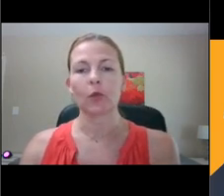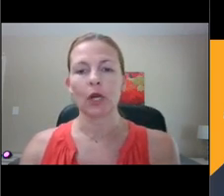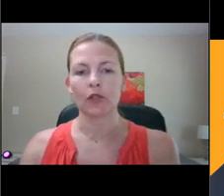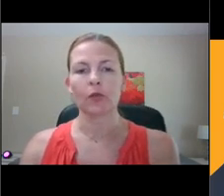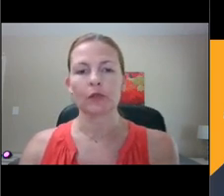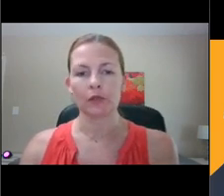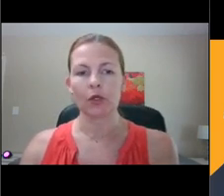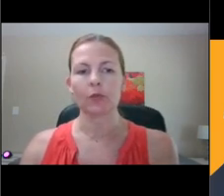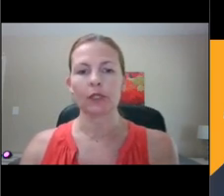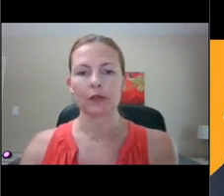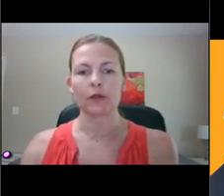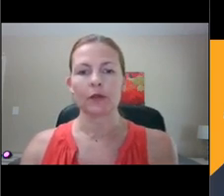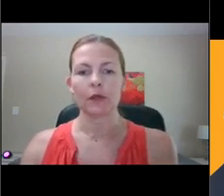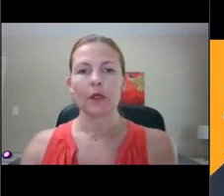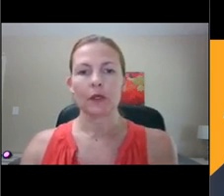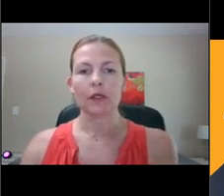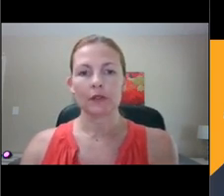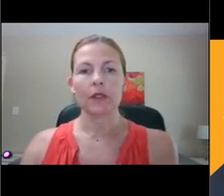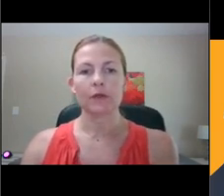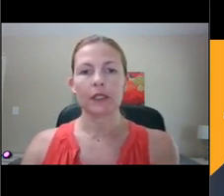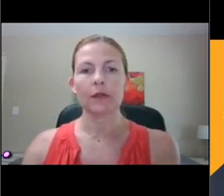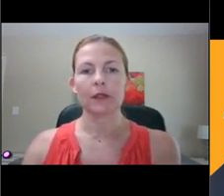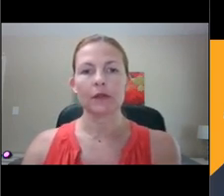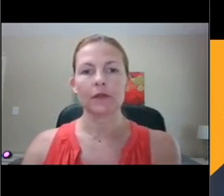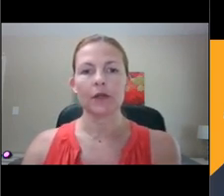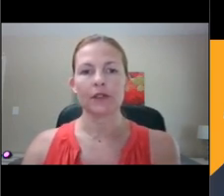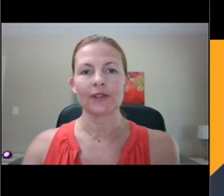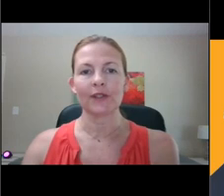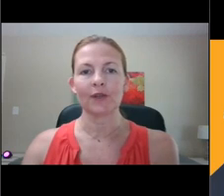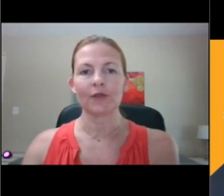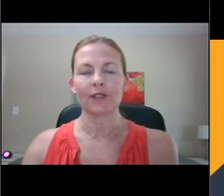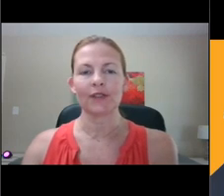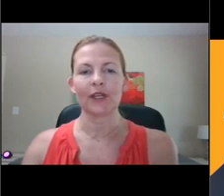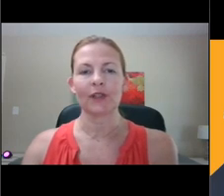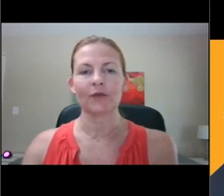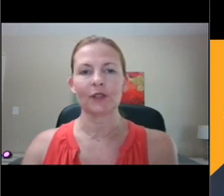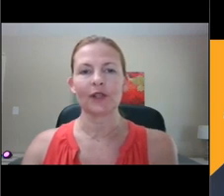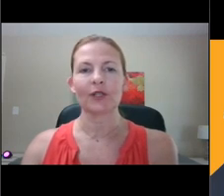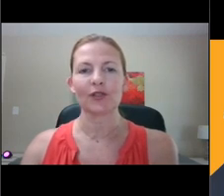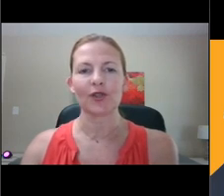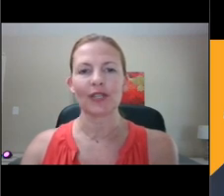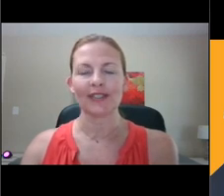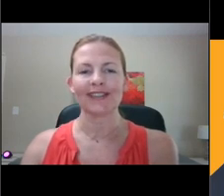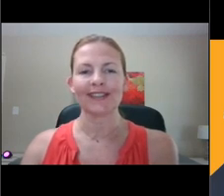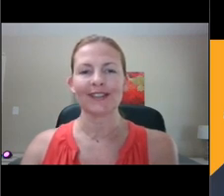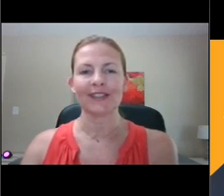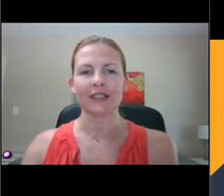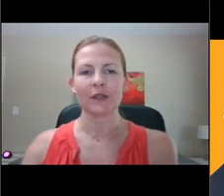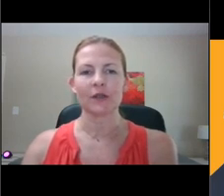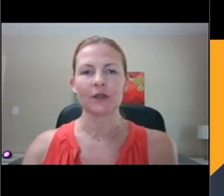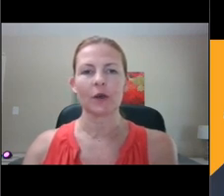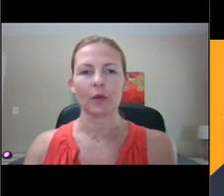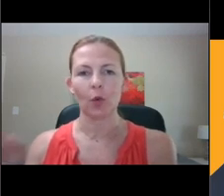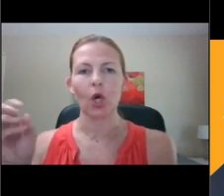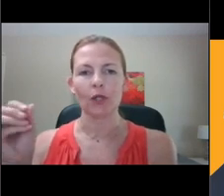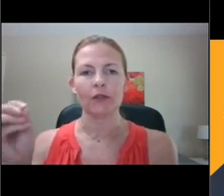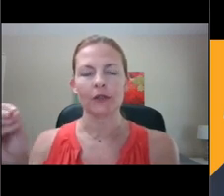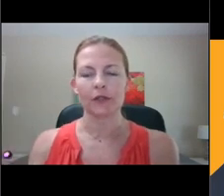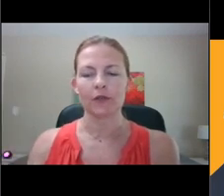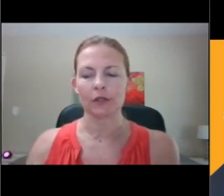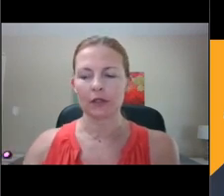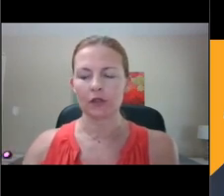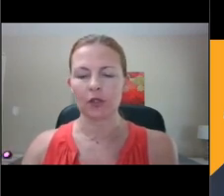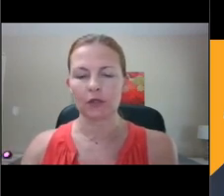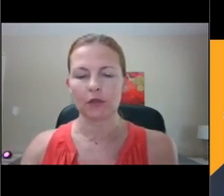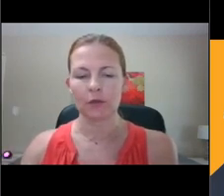you know, even just a regular wash with soap is, is enough to kill it because the virus itself, it's not, it's not very sturdy. You know, the cell, the